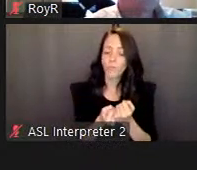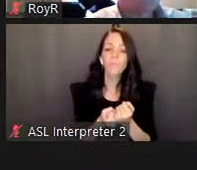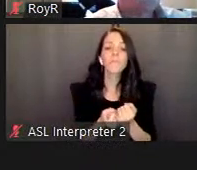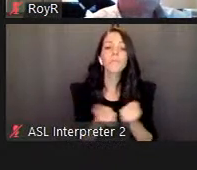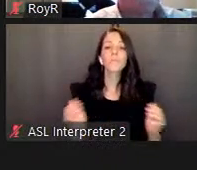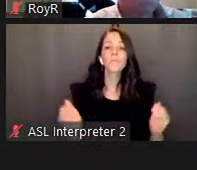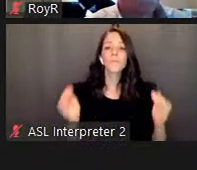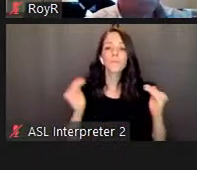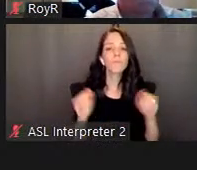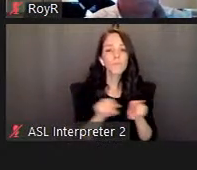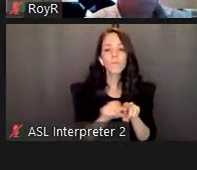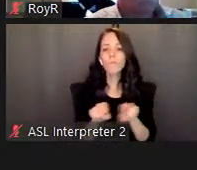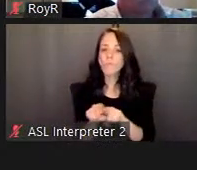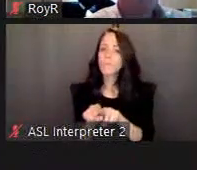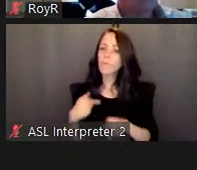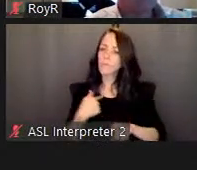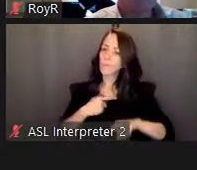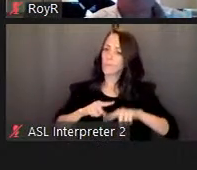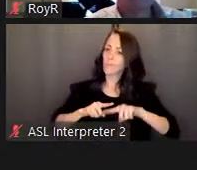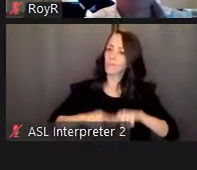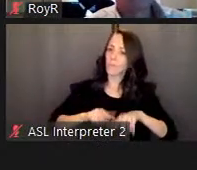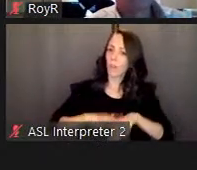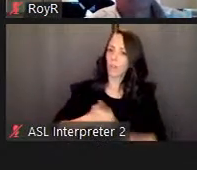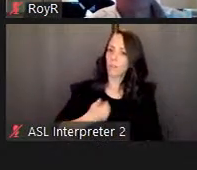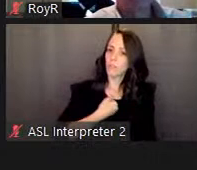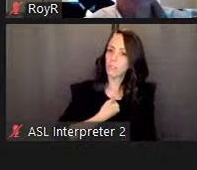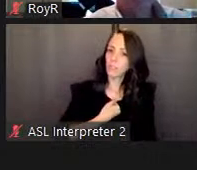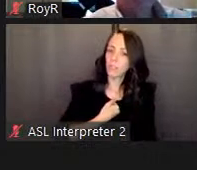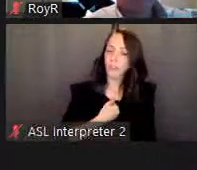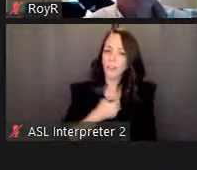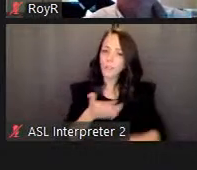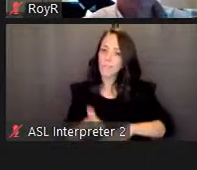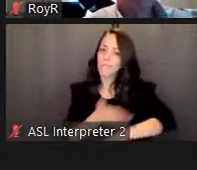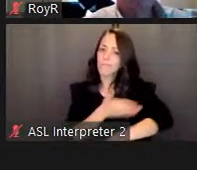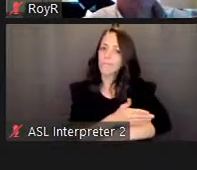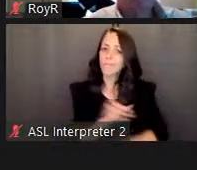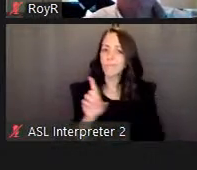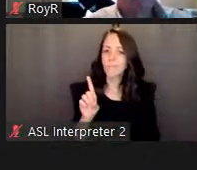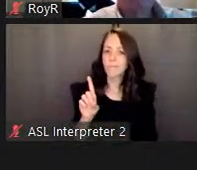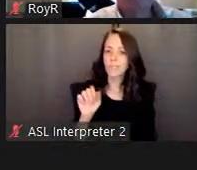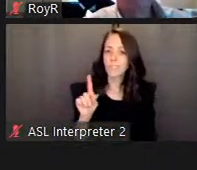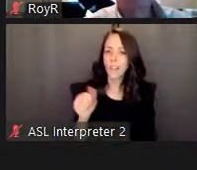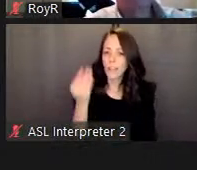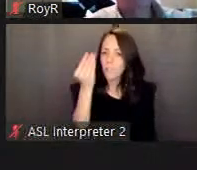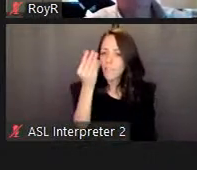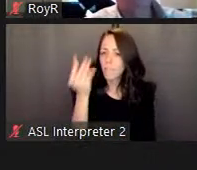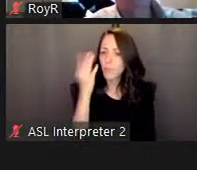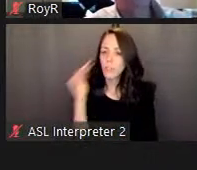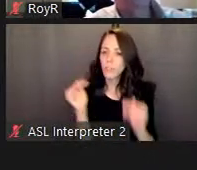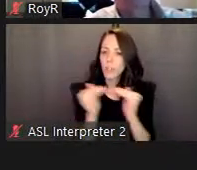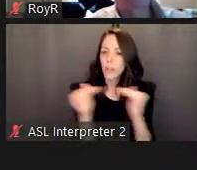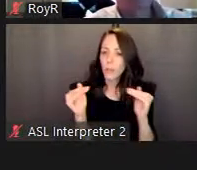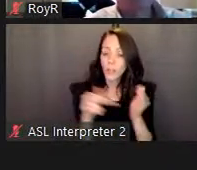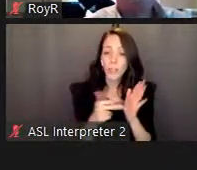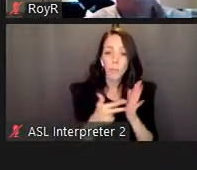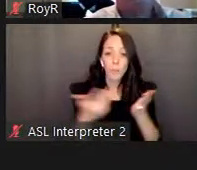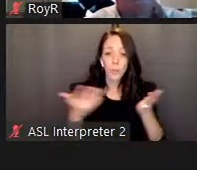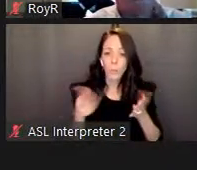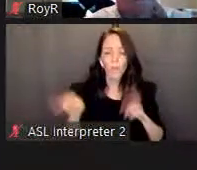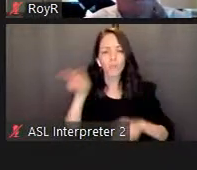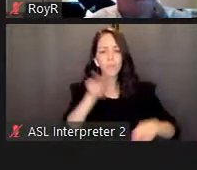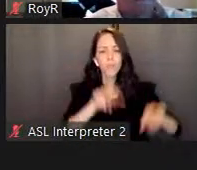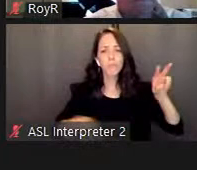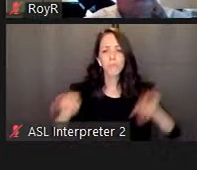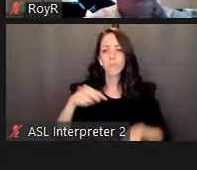ourselves accountable by advancing data equity. And what I mean by this is we're taking a look at the tools and the strategies that we